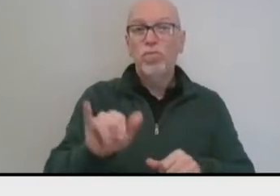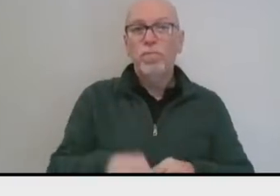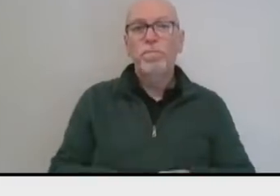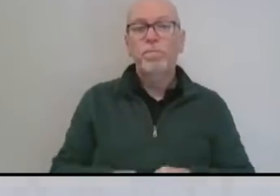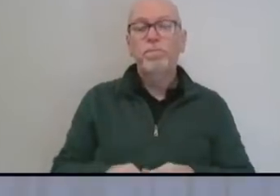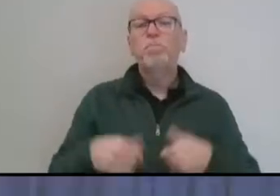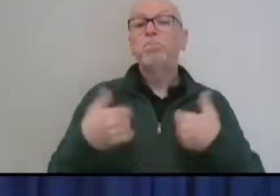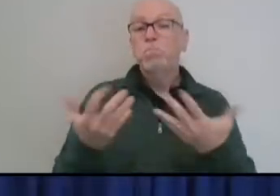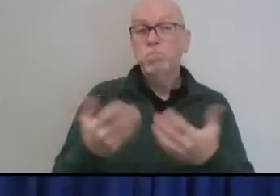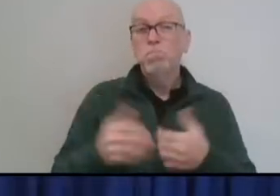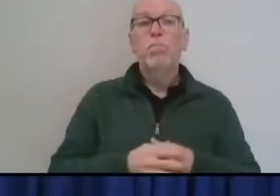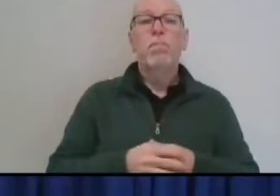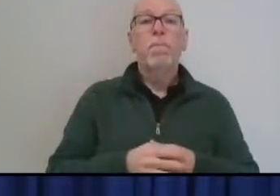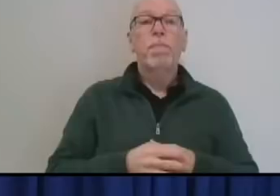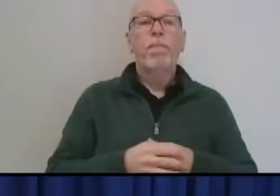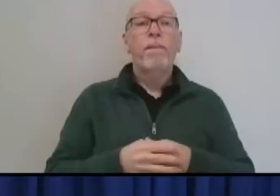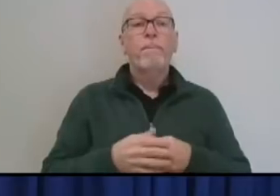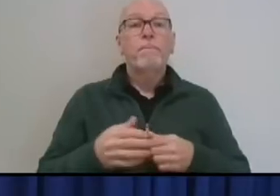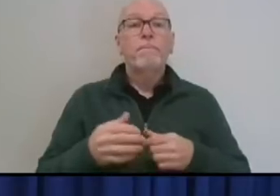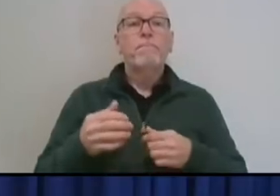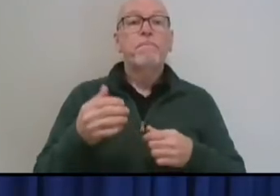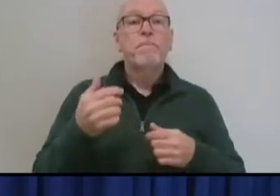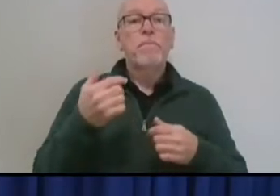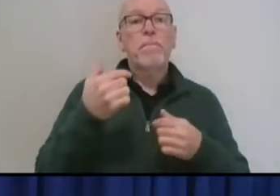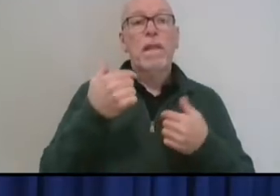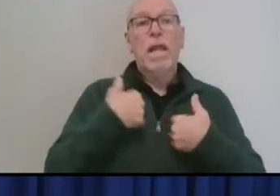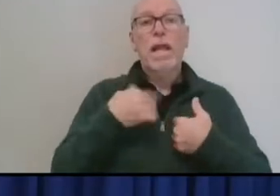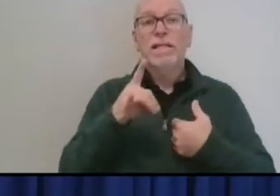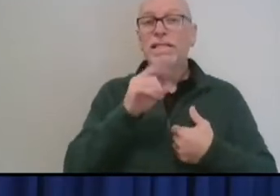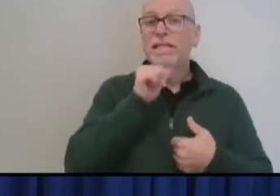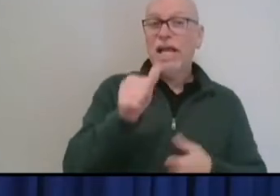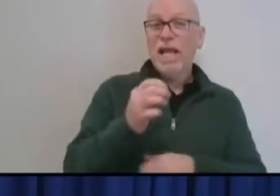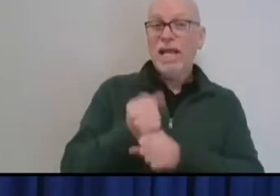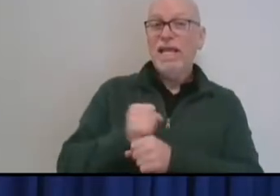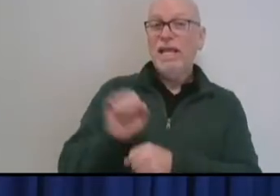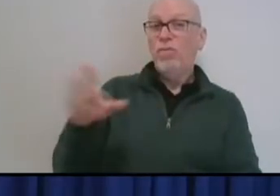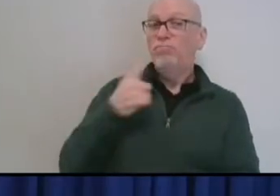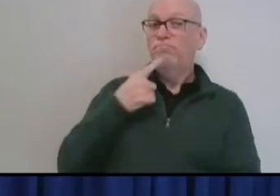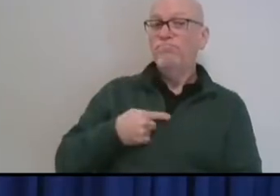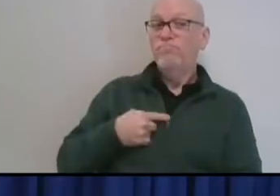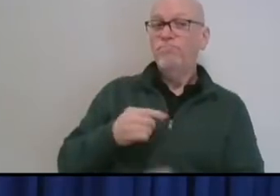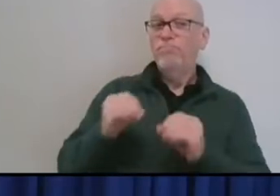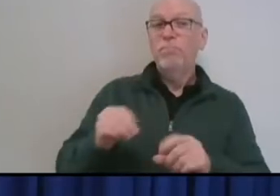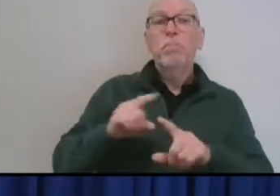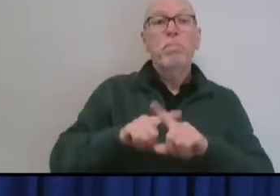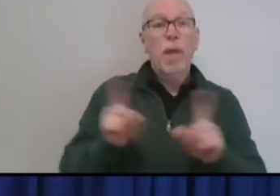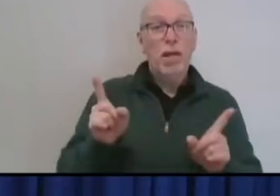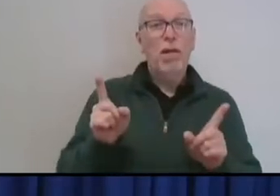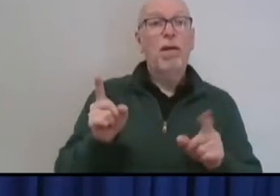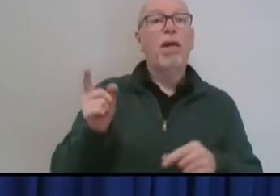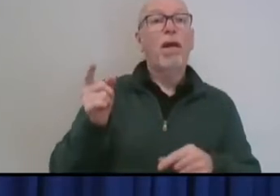that, I did not receive an order from you, but I did receive a very,